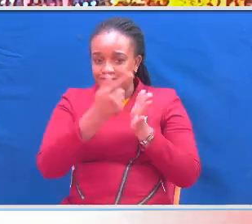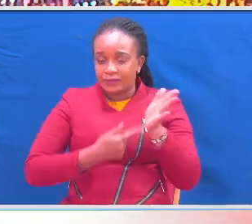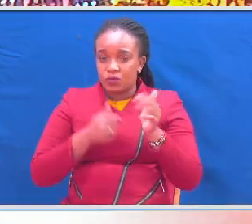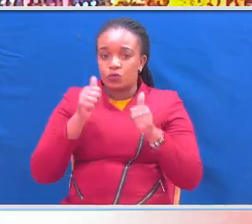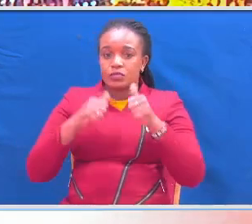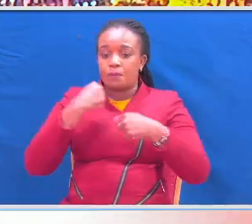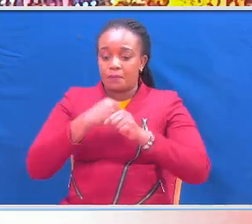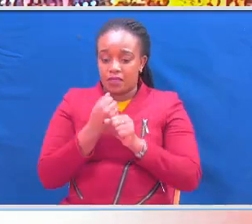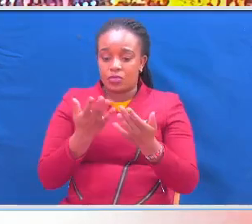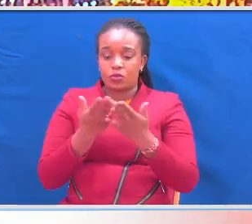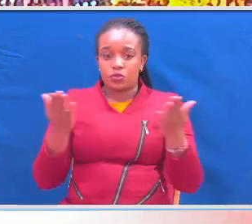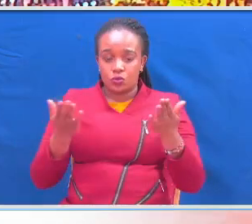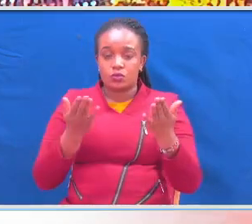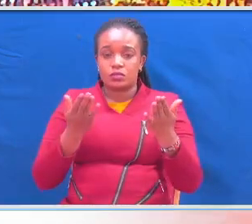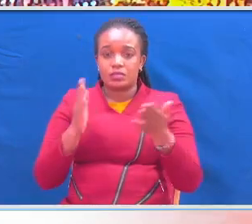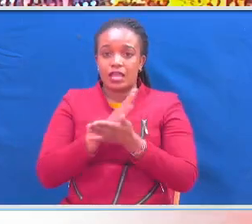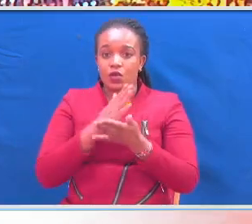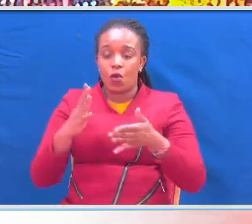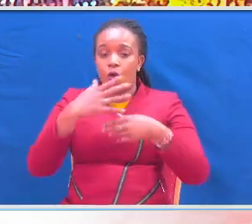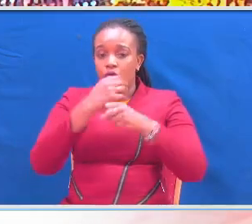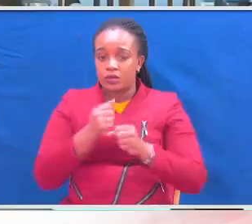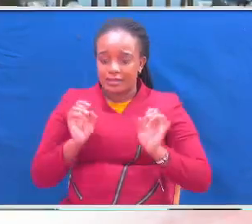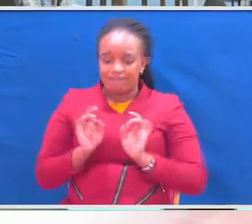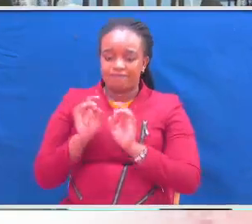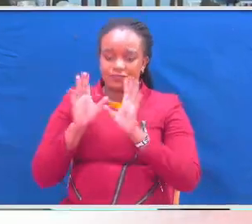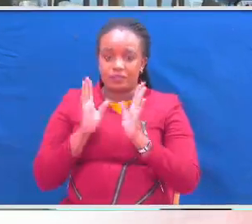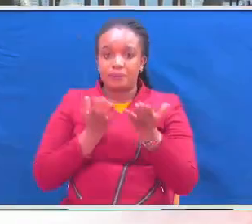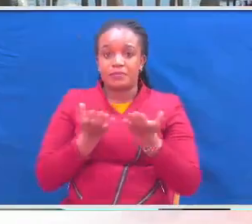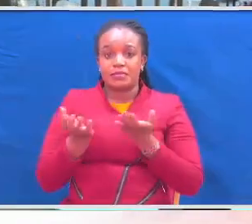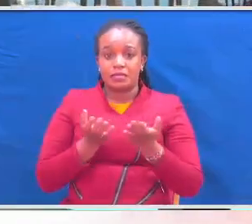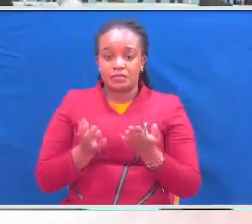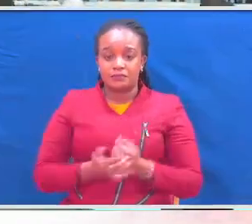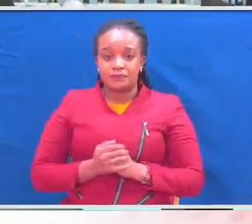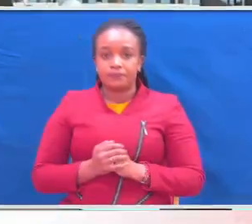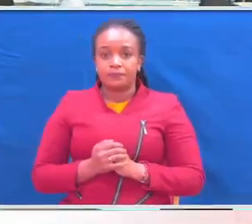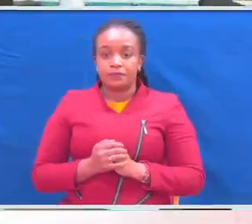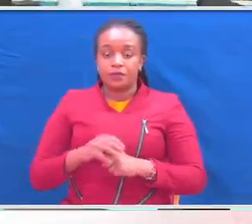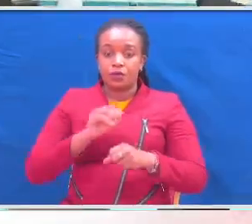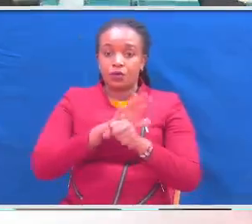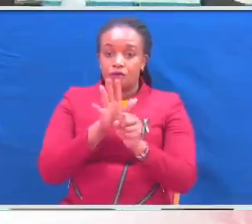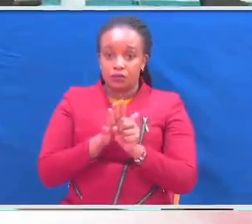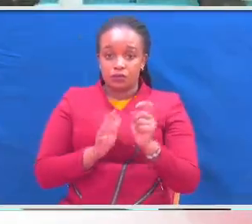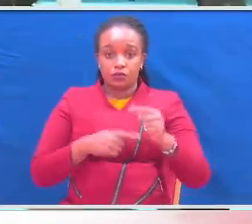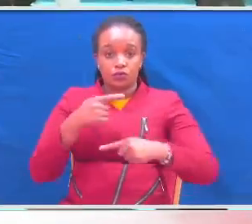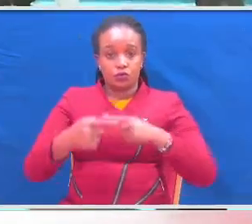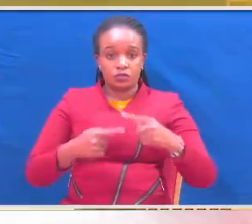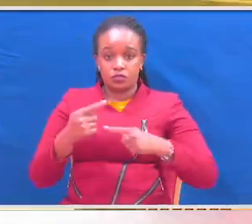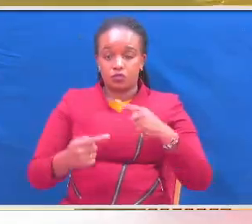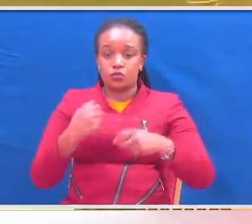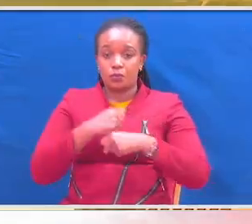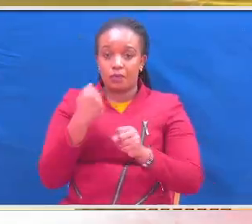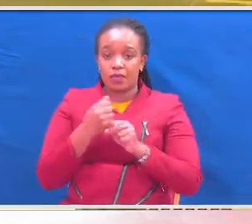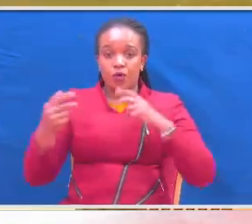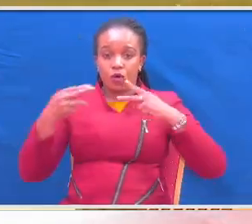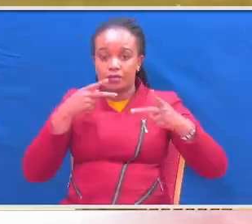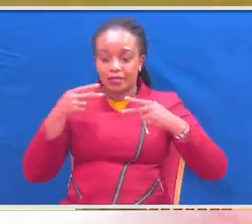industry in search of other lucrative businesses. COVID-19 pandemic continues to ravage the hotel and tourism